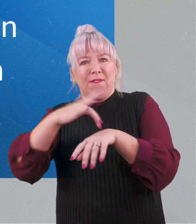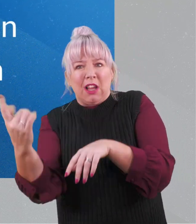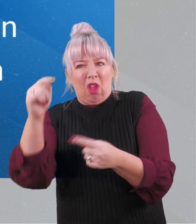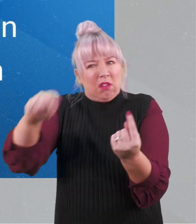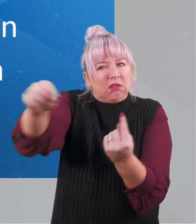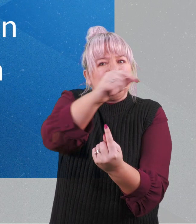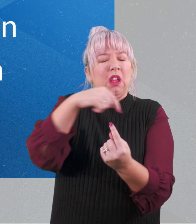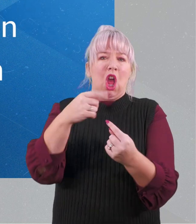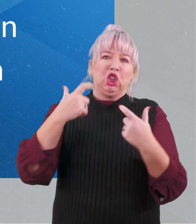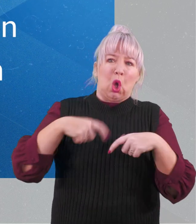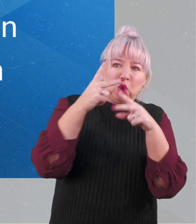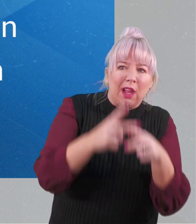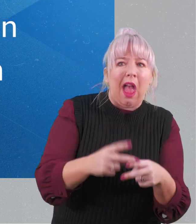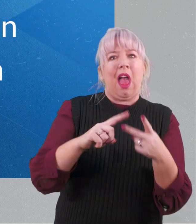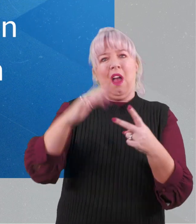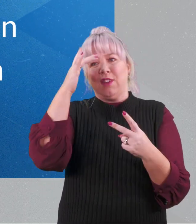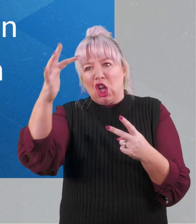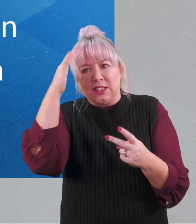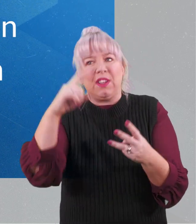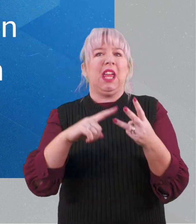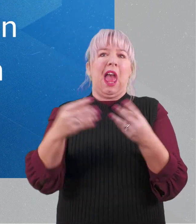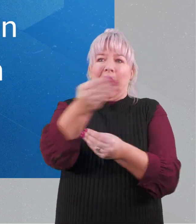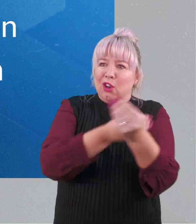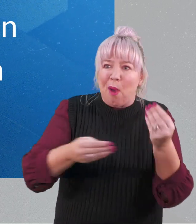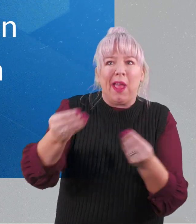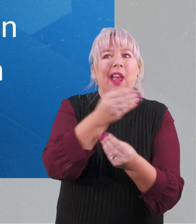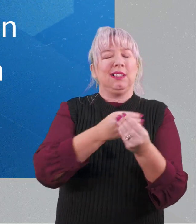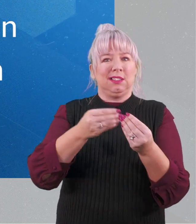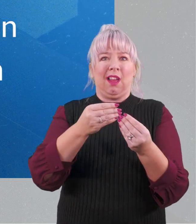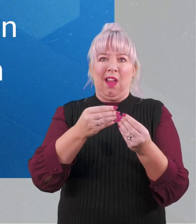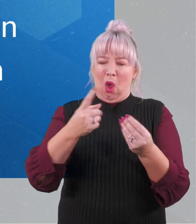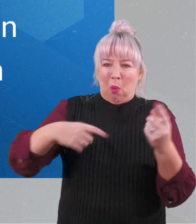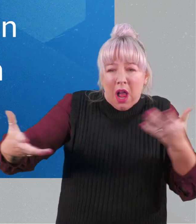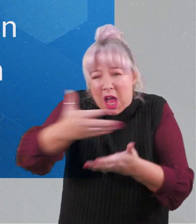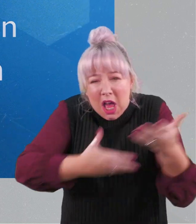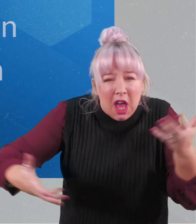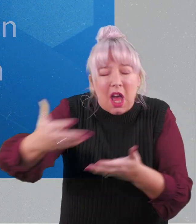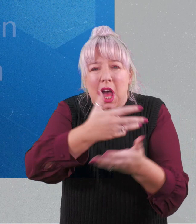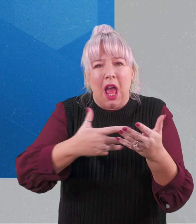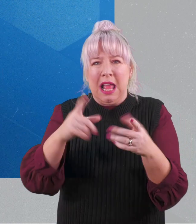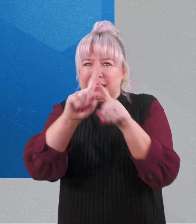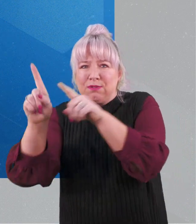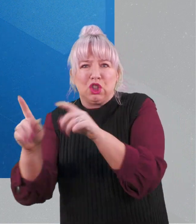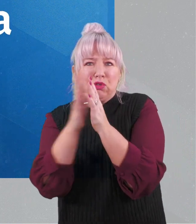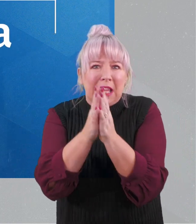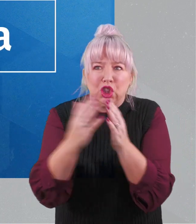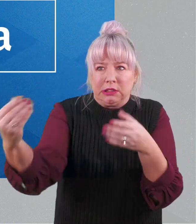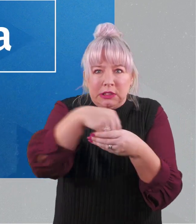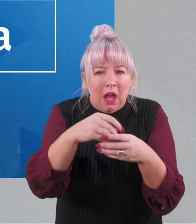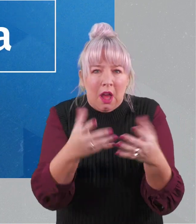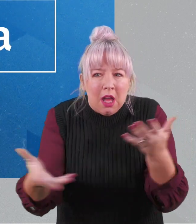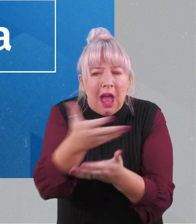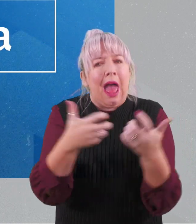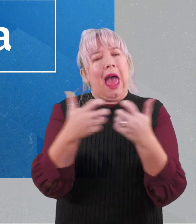care, philosophy, economics, and theology, working with community activists to set out the principles of a realistic